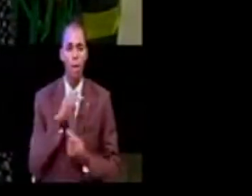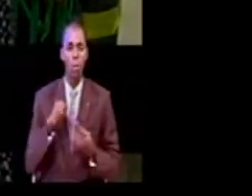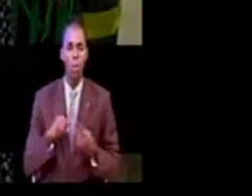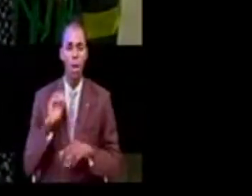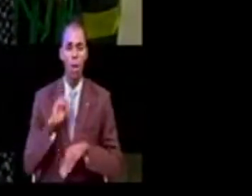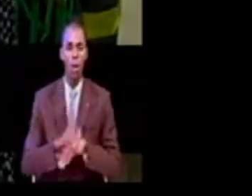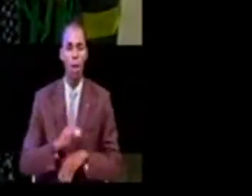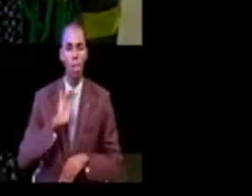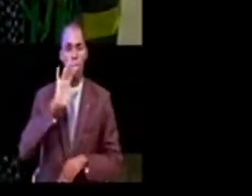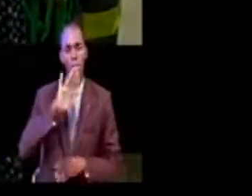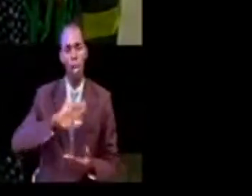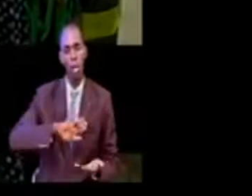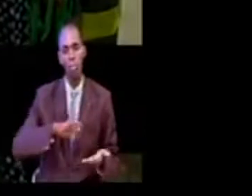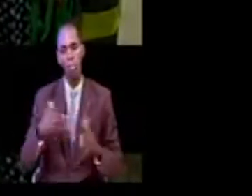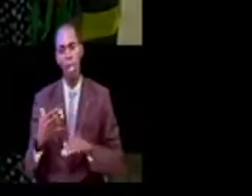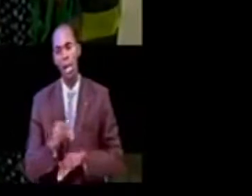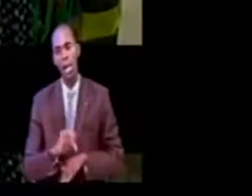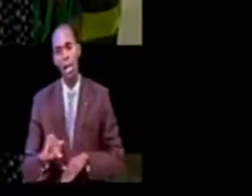christ